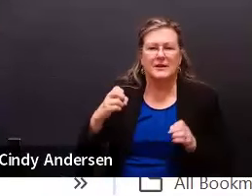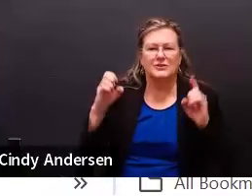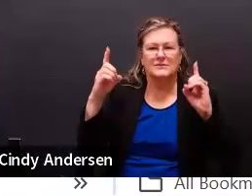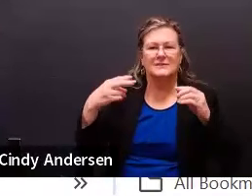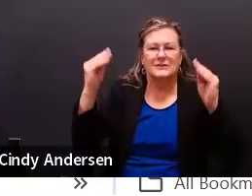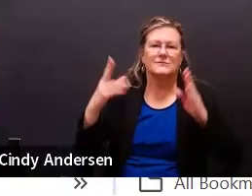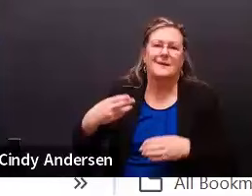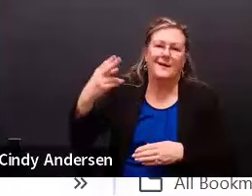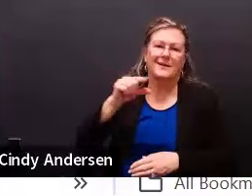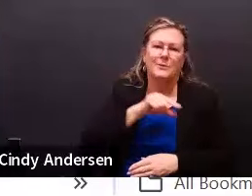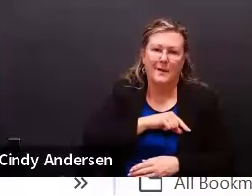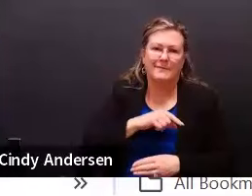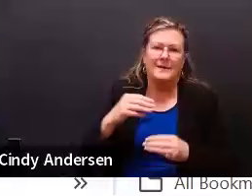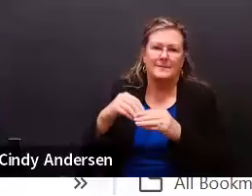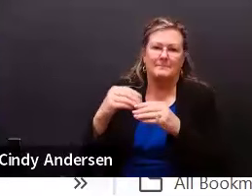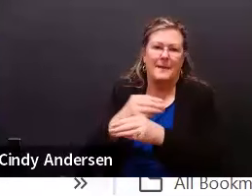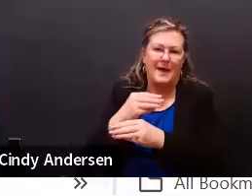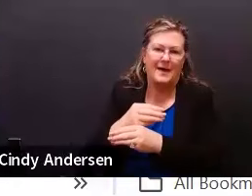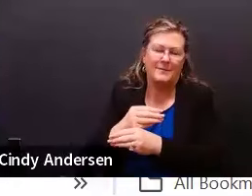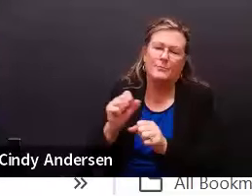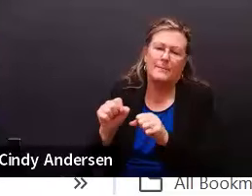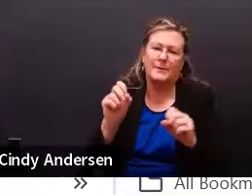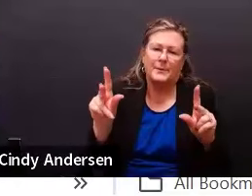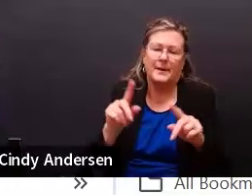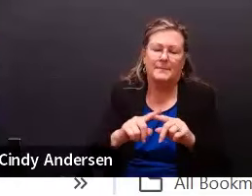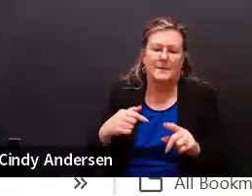if it's Yes. co-teaching, but we'll verify that, yeah.